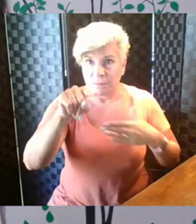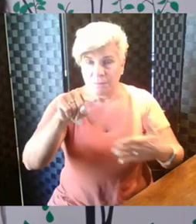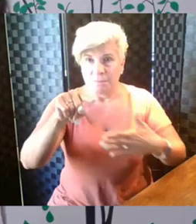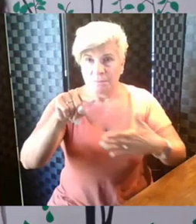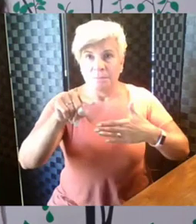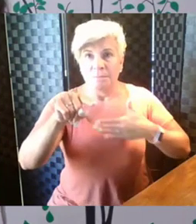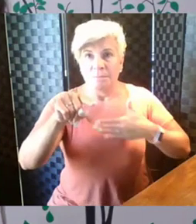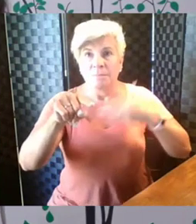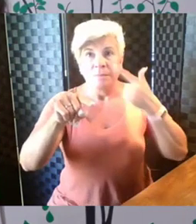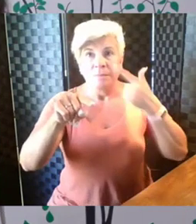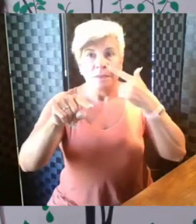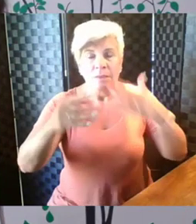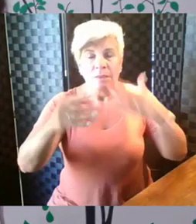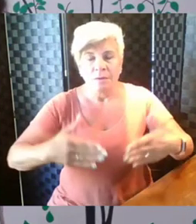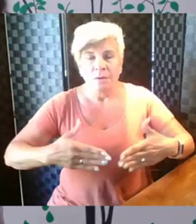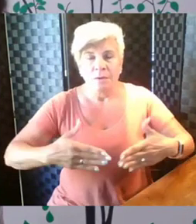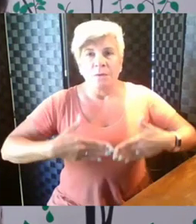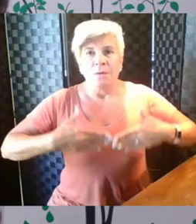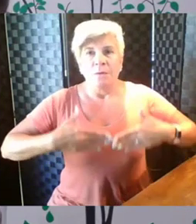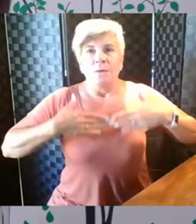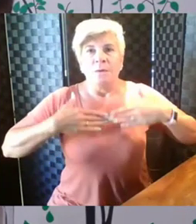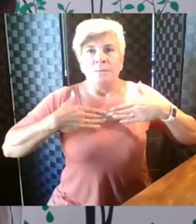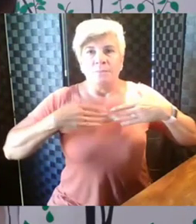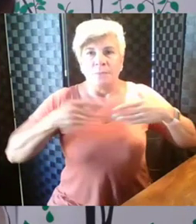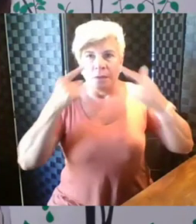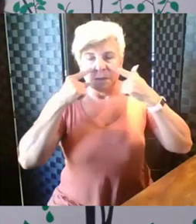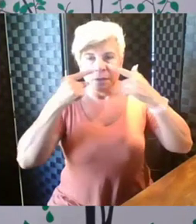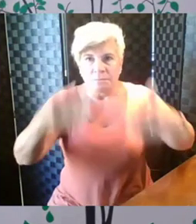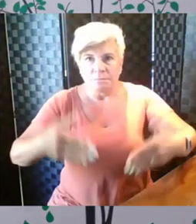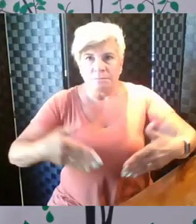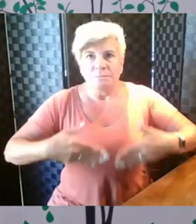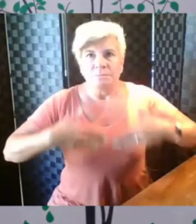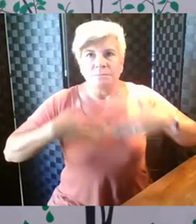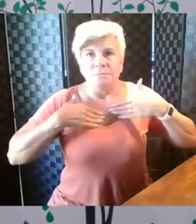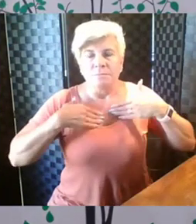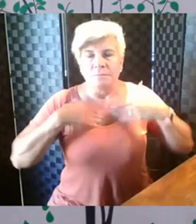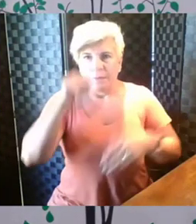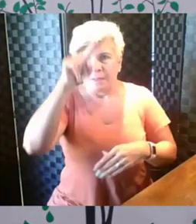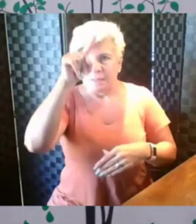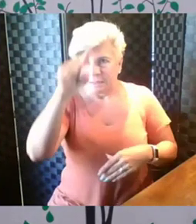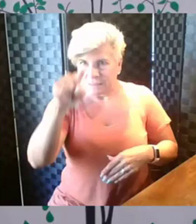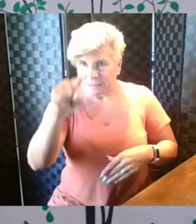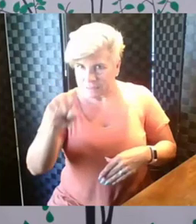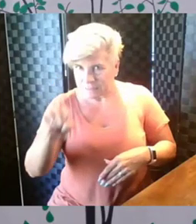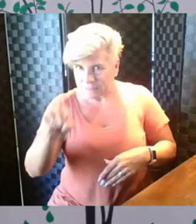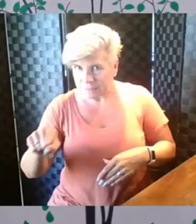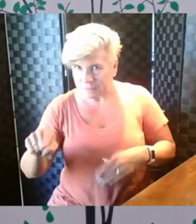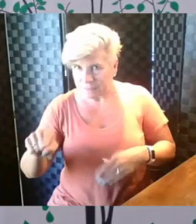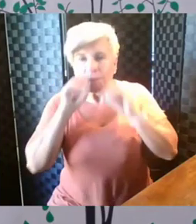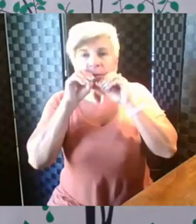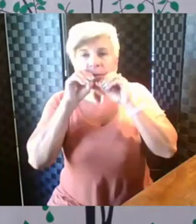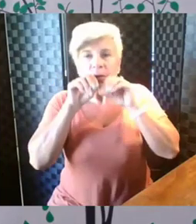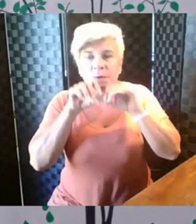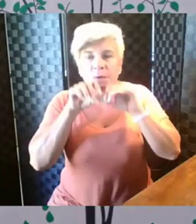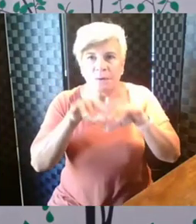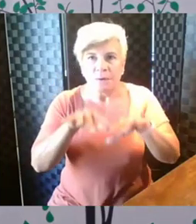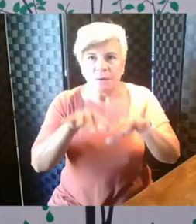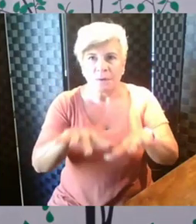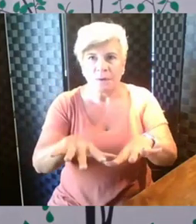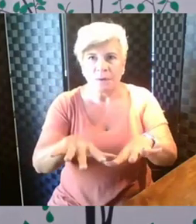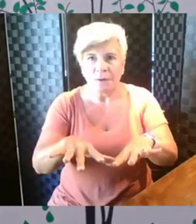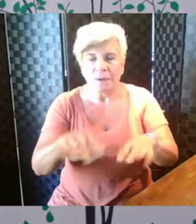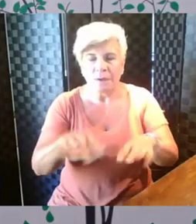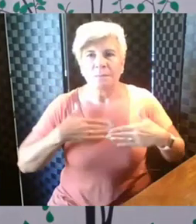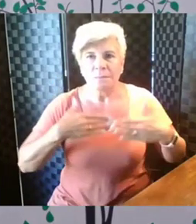going to inhale. You're going to take a deep breath in through your nose. And when you're going down the other side of the mountain, you're going to exhale. You're going